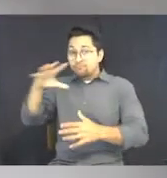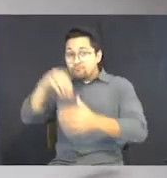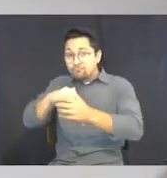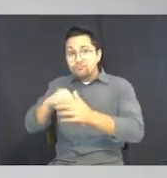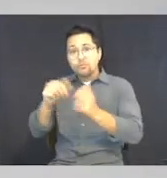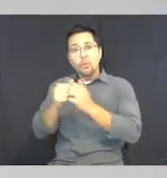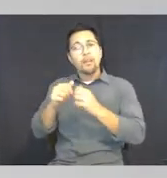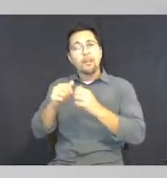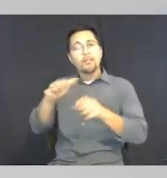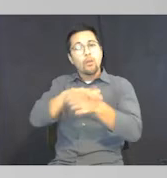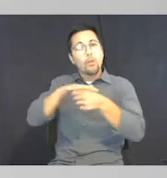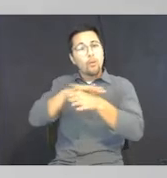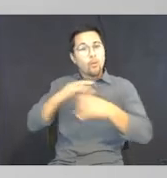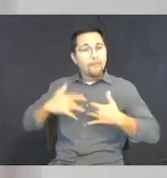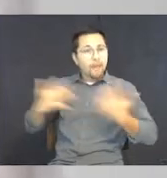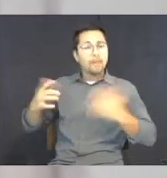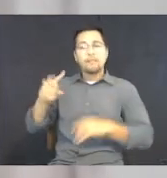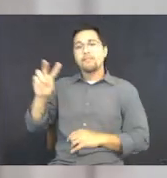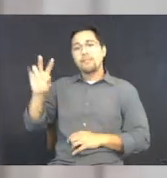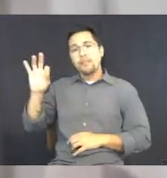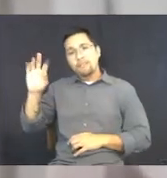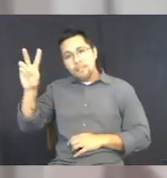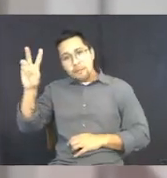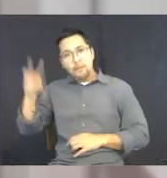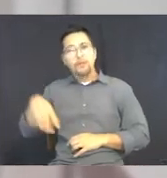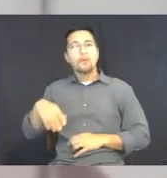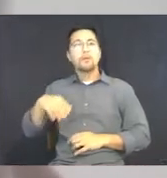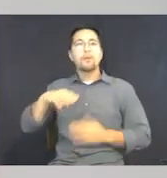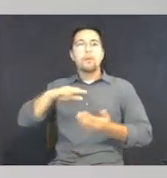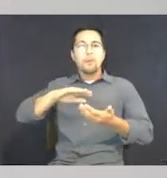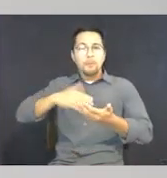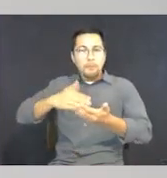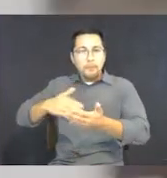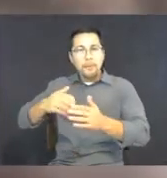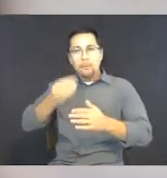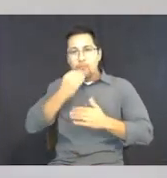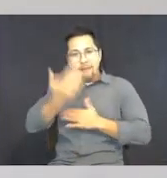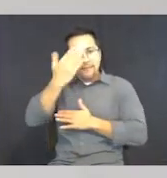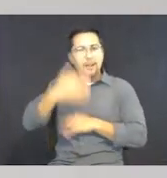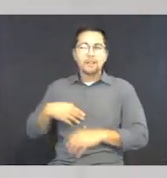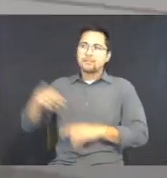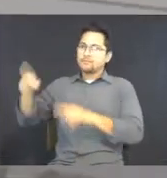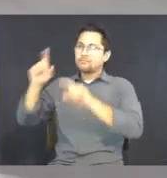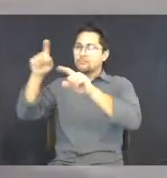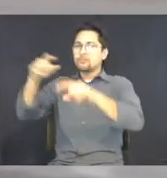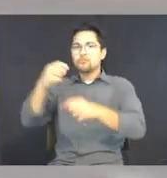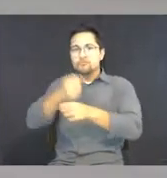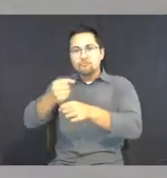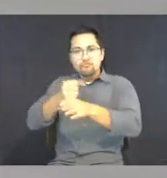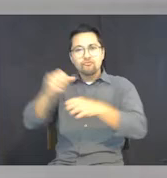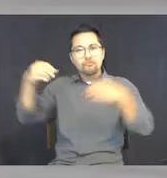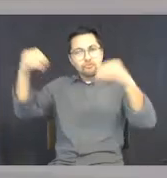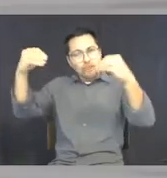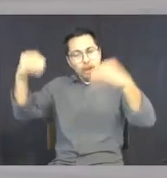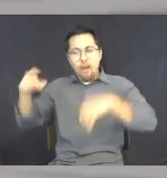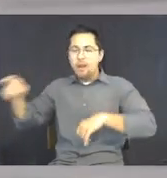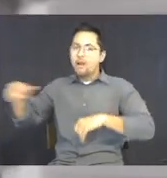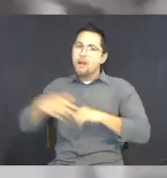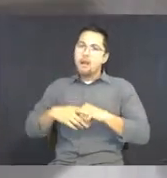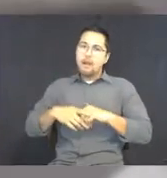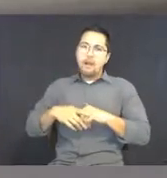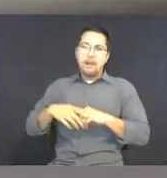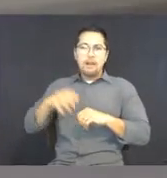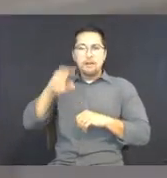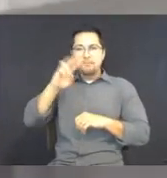be dependent on staff for when they're ready to go means a tremendous amount to him. I like the location because I know the area pretty